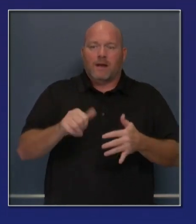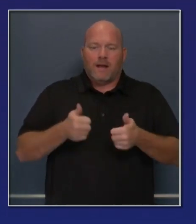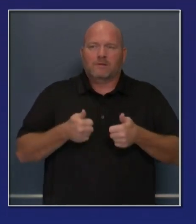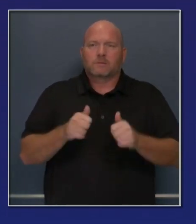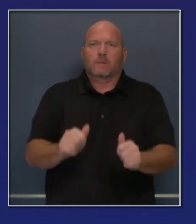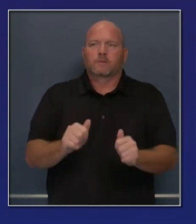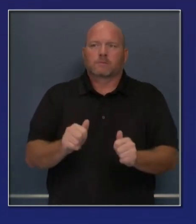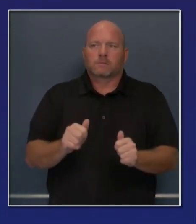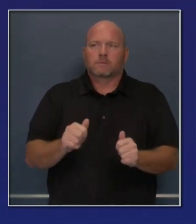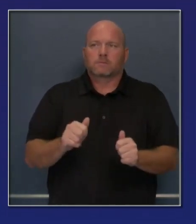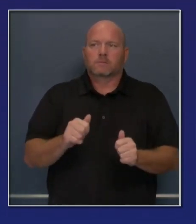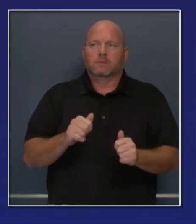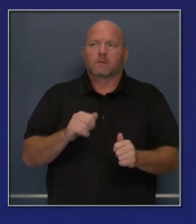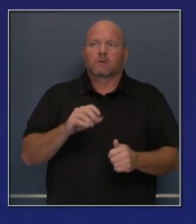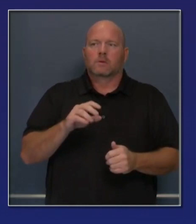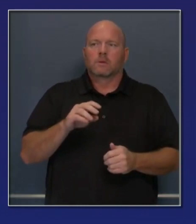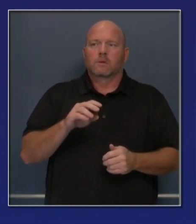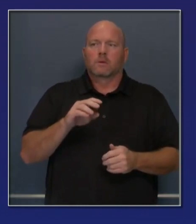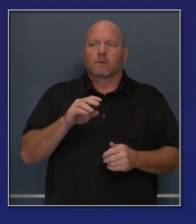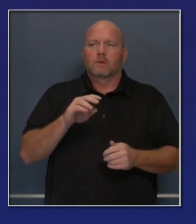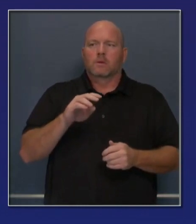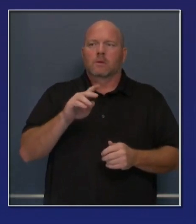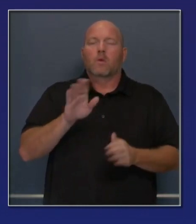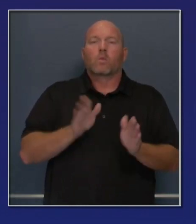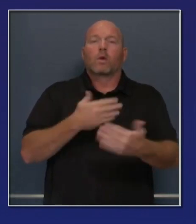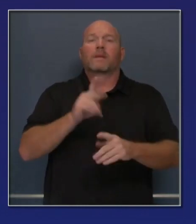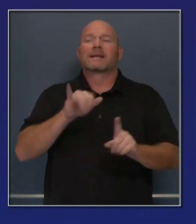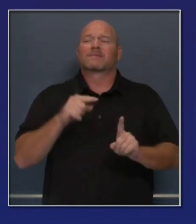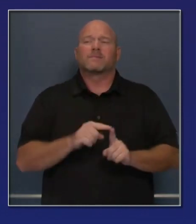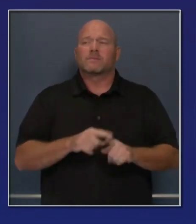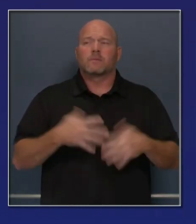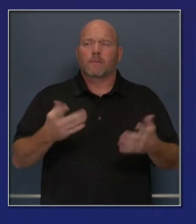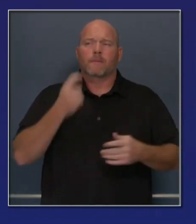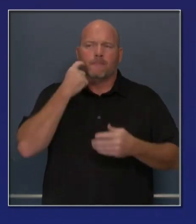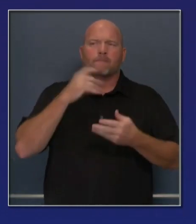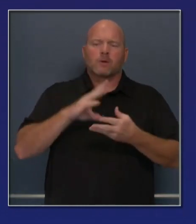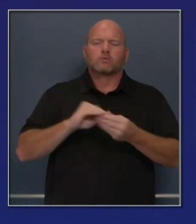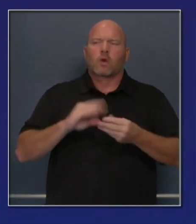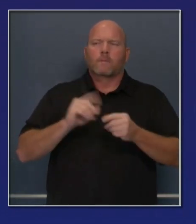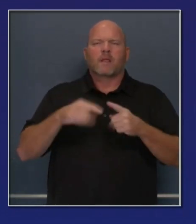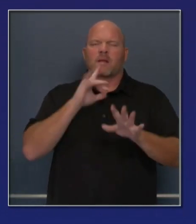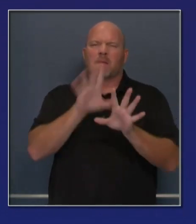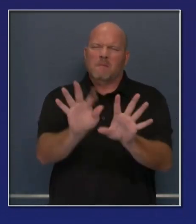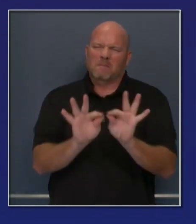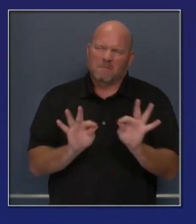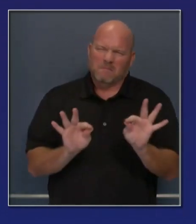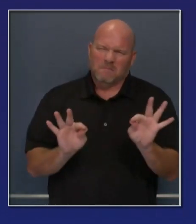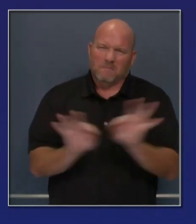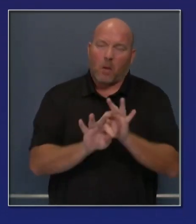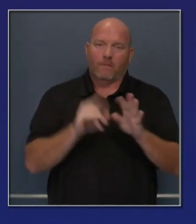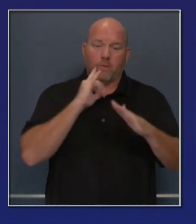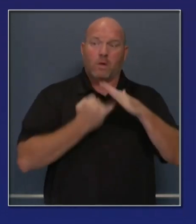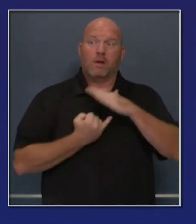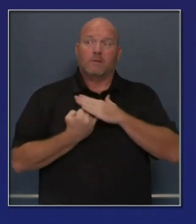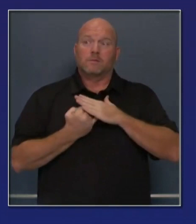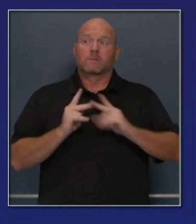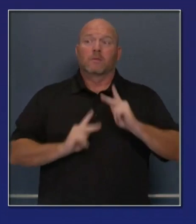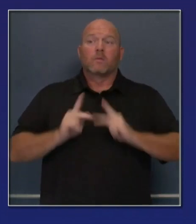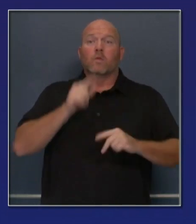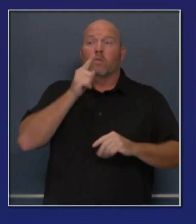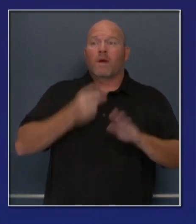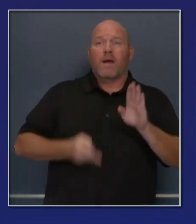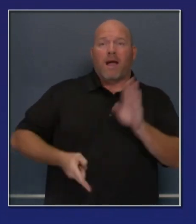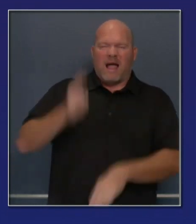Room Key, which we've highlighted on a consistent basis, is foundational in terms of isolating individuals that are high risk